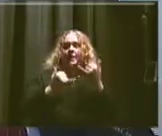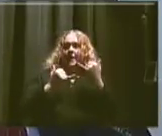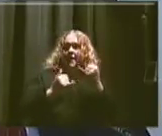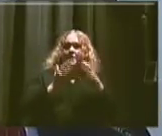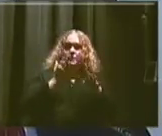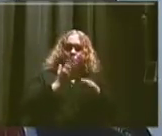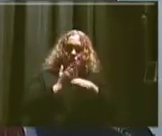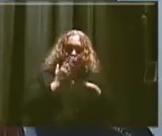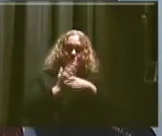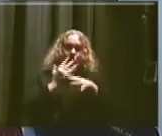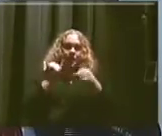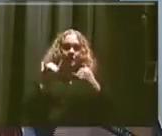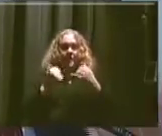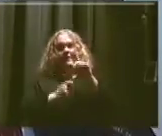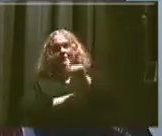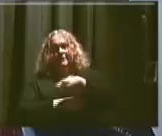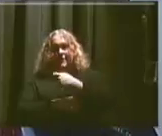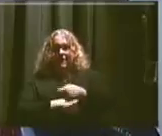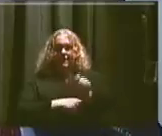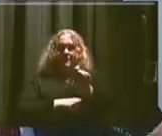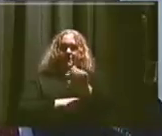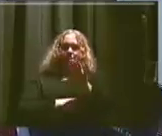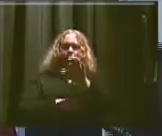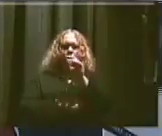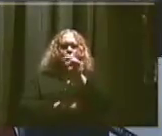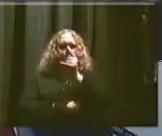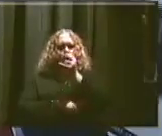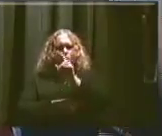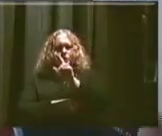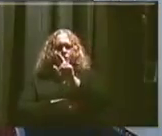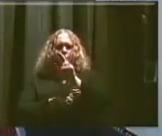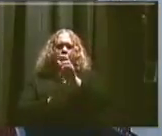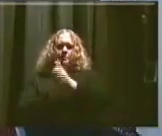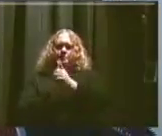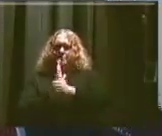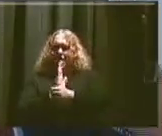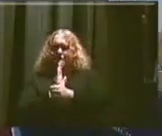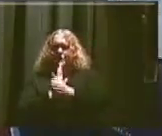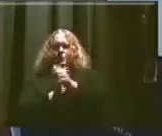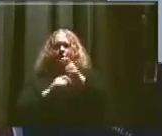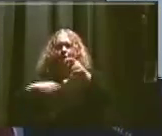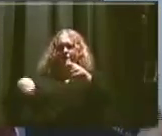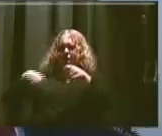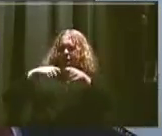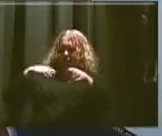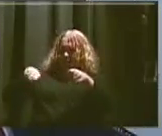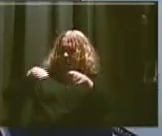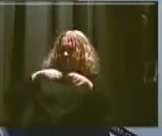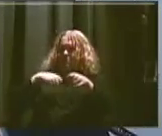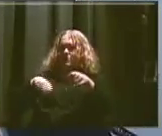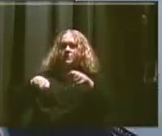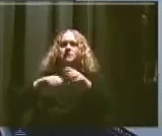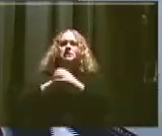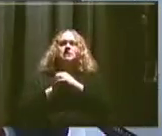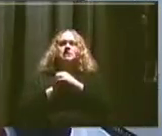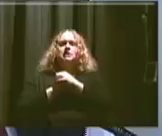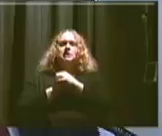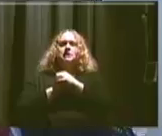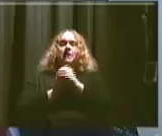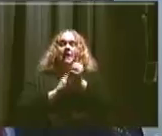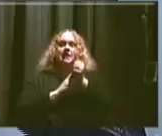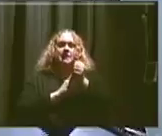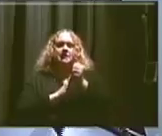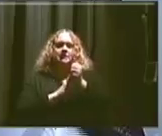is a tennis player, he's a concert master violinist, and I know Ms. Horn loves the arts, you love that, okay? He leads our